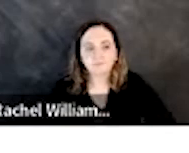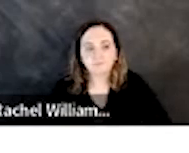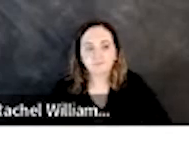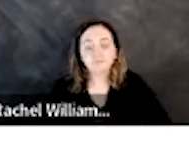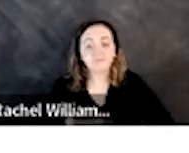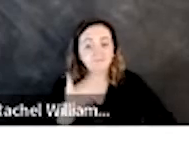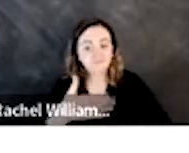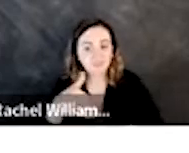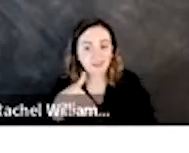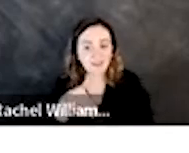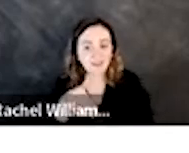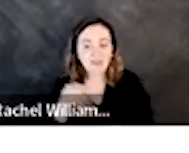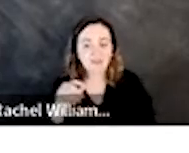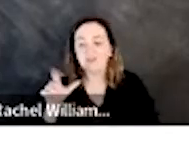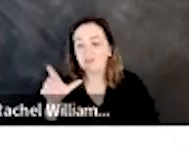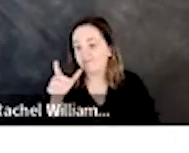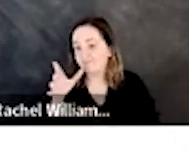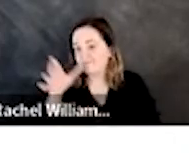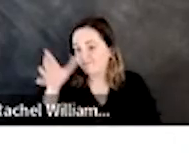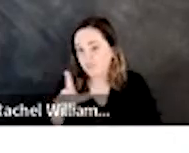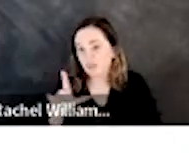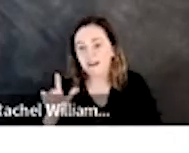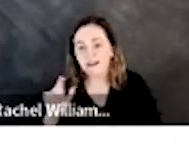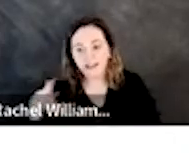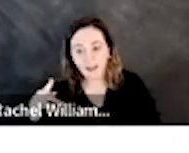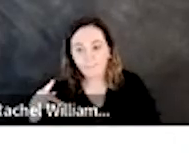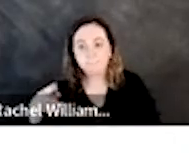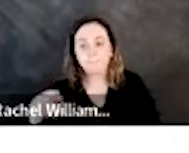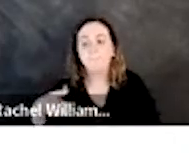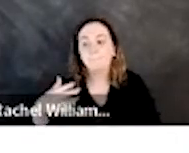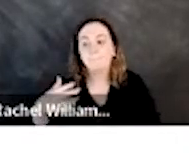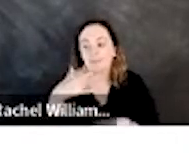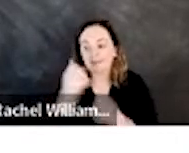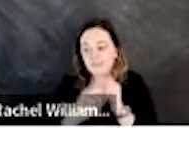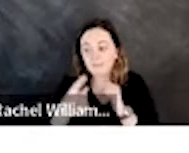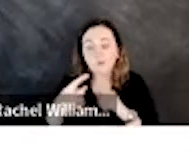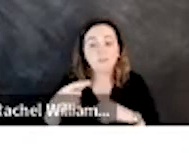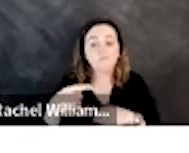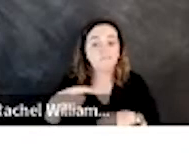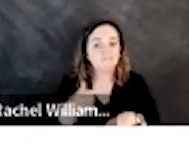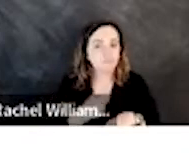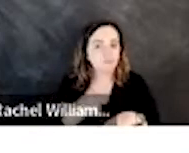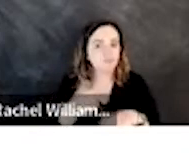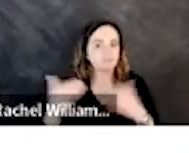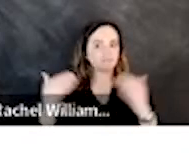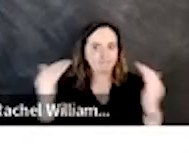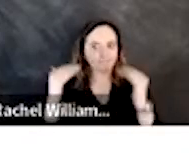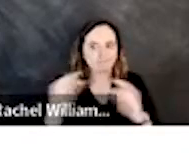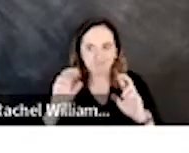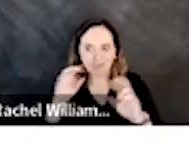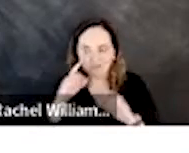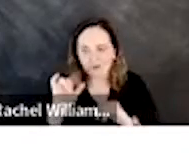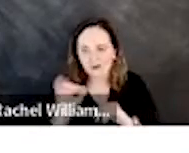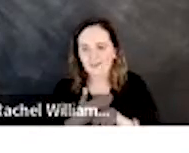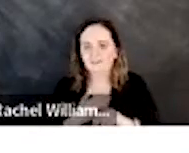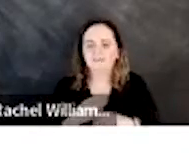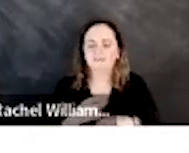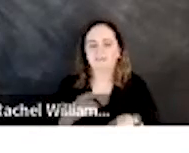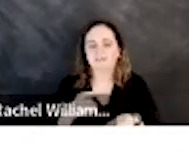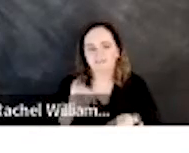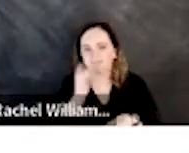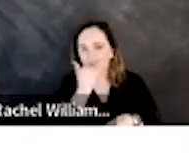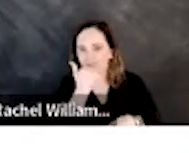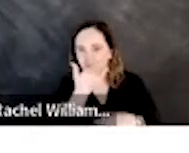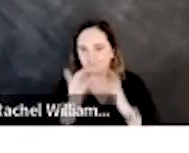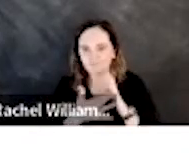Thank you, Dr. Lipp, and thank you, everyone. We have gotten through our technical hiccups. Next, we'll have Ms. Hembrick to present a